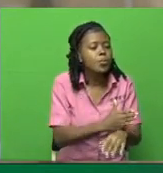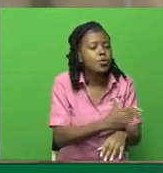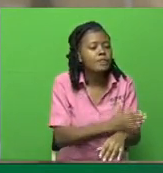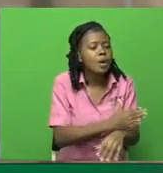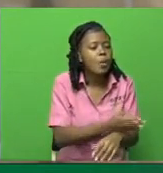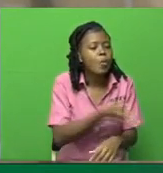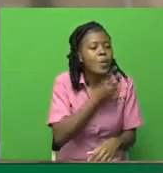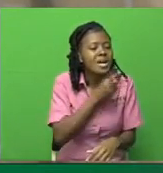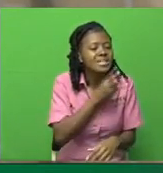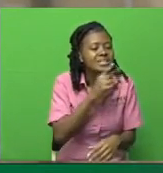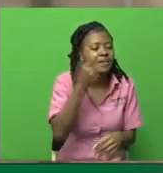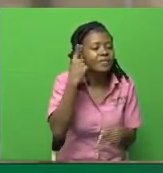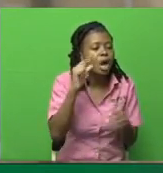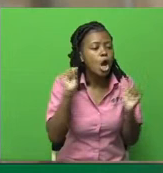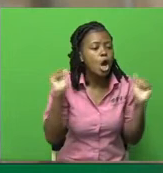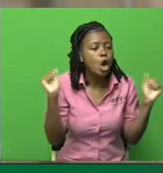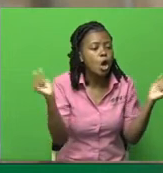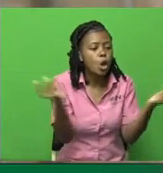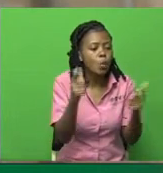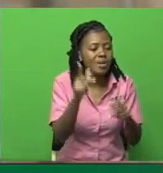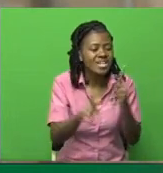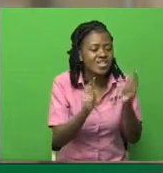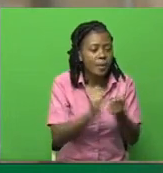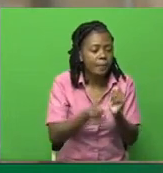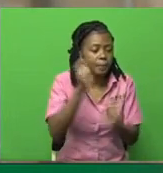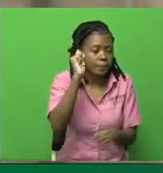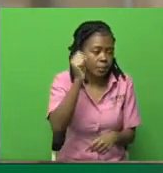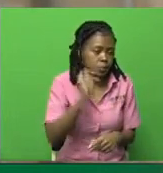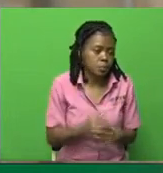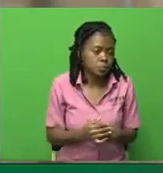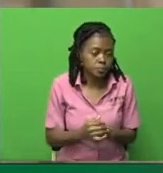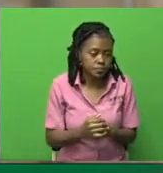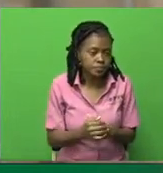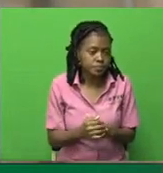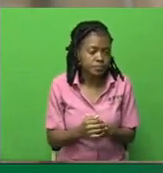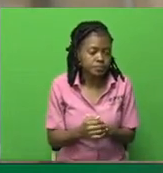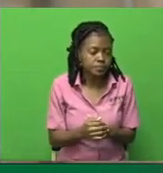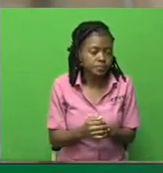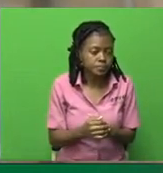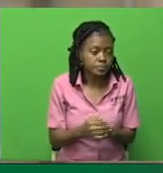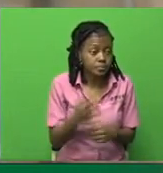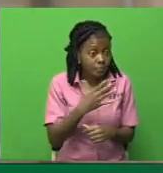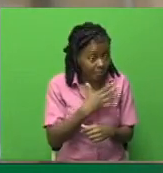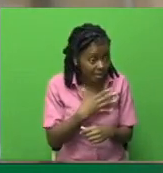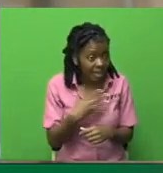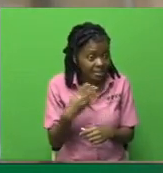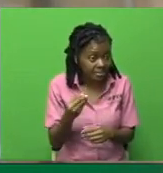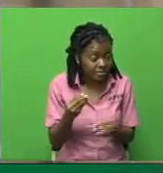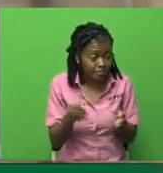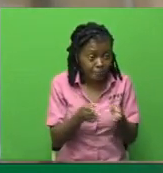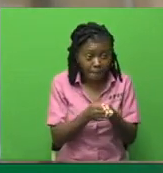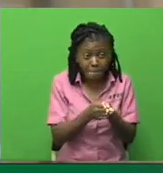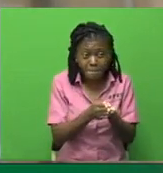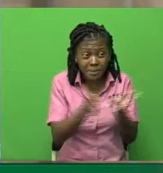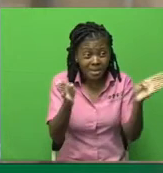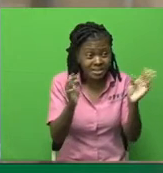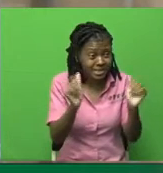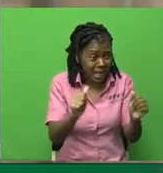for all the people of Trinidad and Tobago and it has been a public document